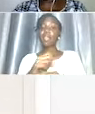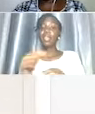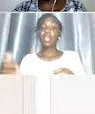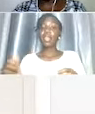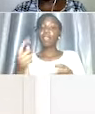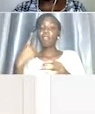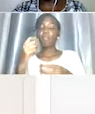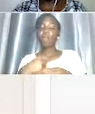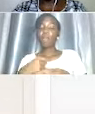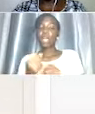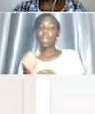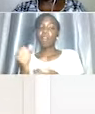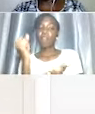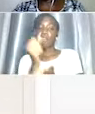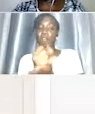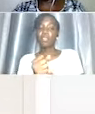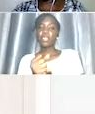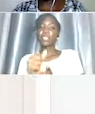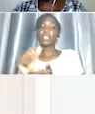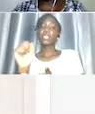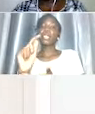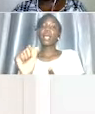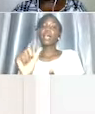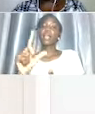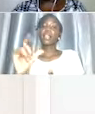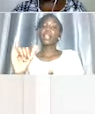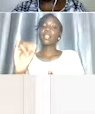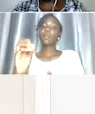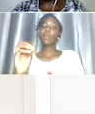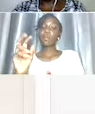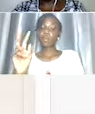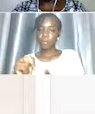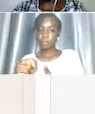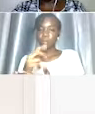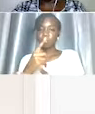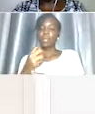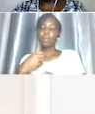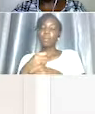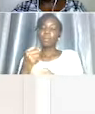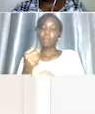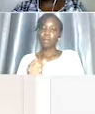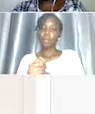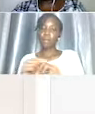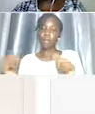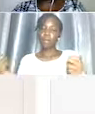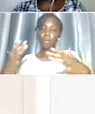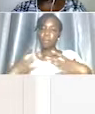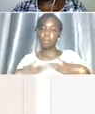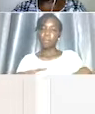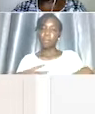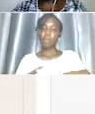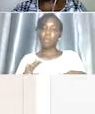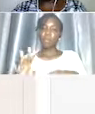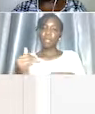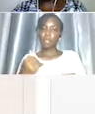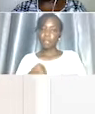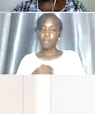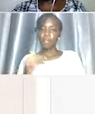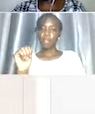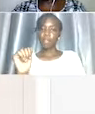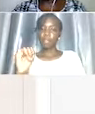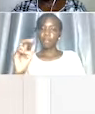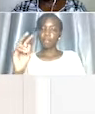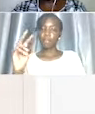have moved to a smaller office and you're looking for somebody to partition, Stallion Construction Company are your people. Then we have Ames College of Business